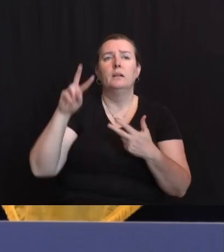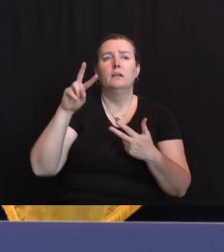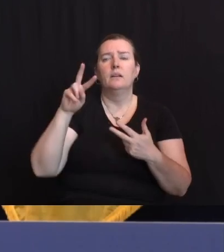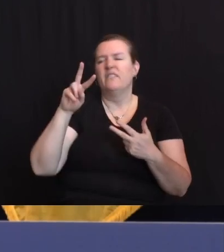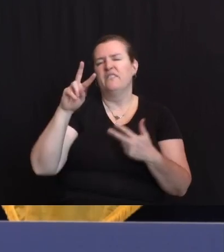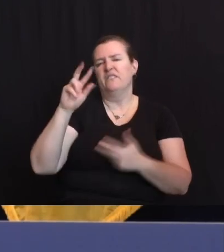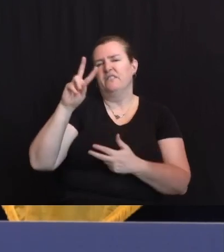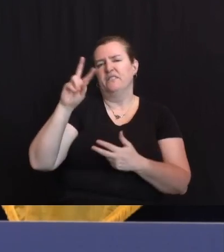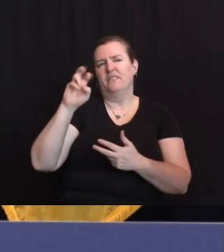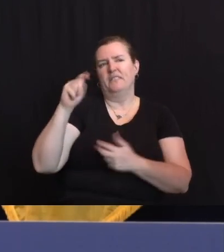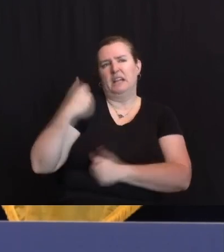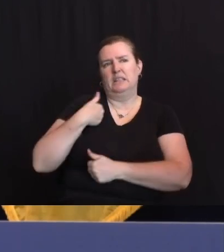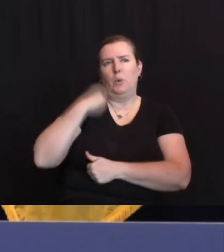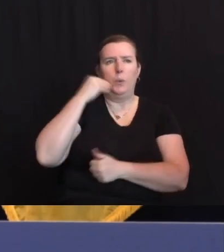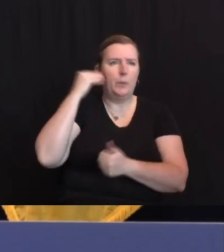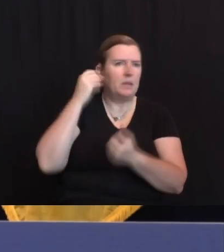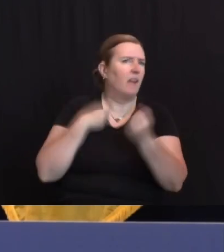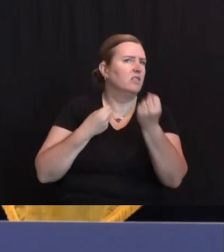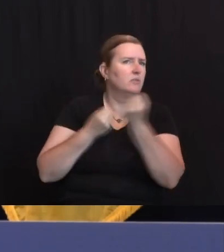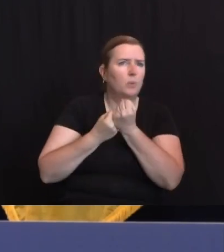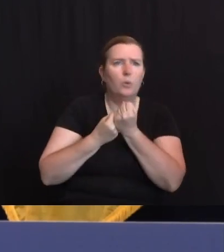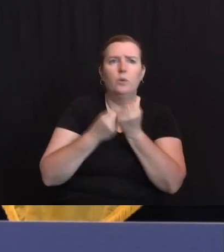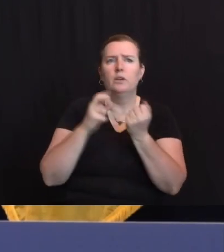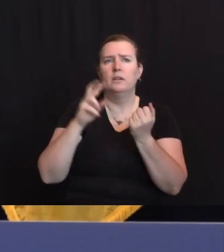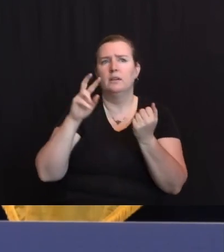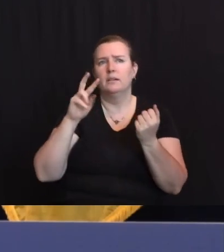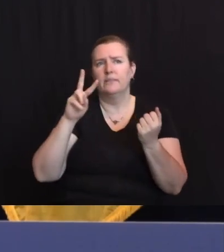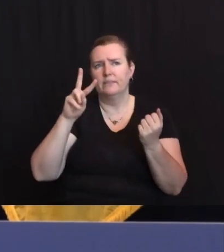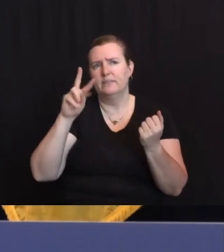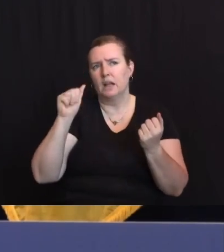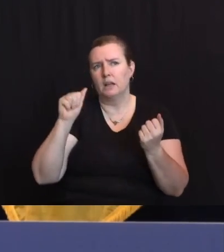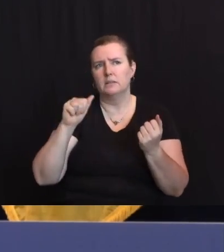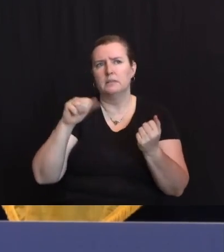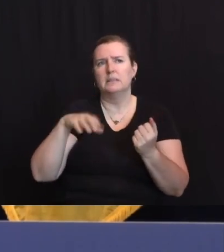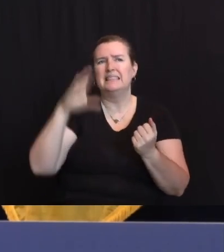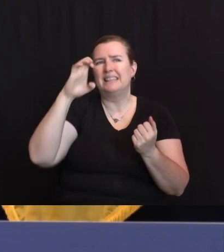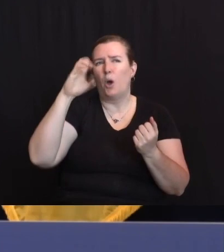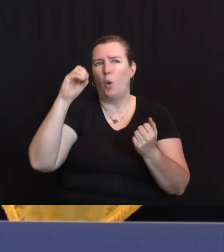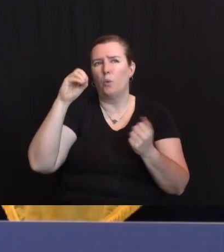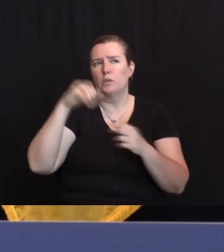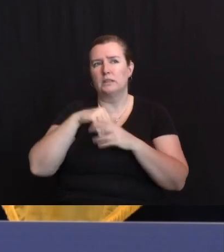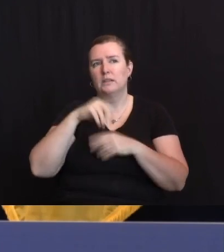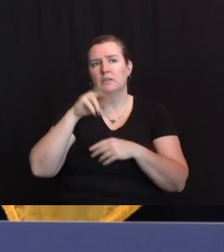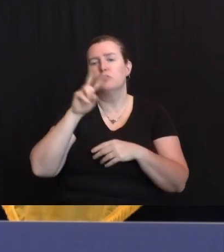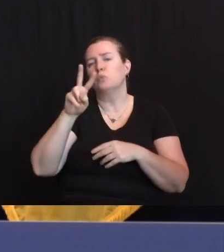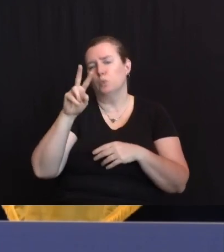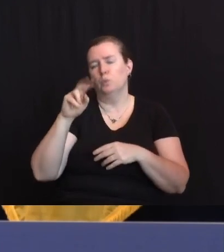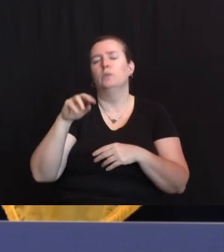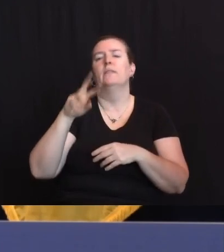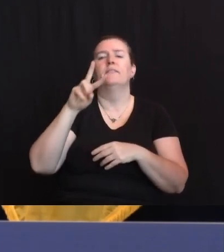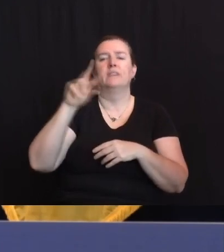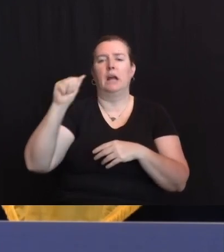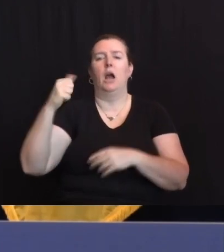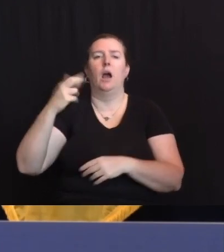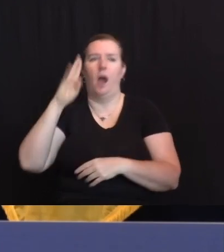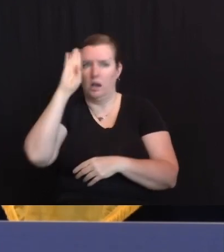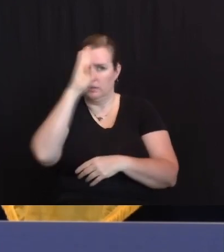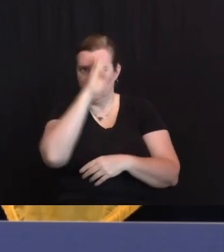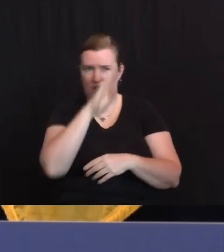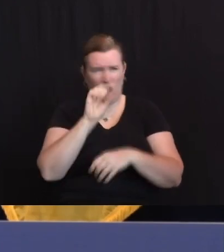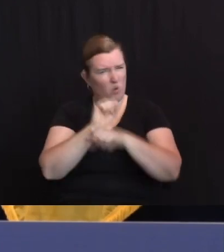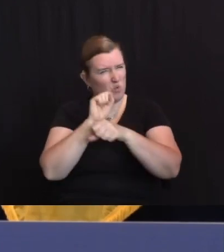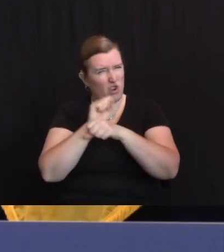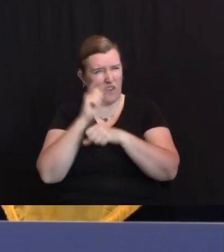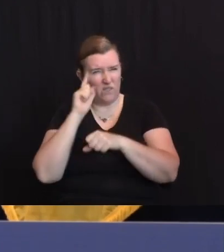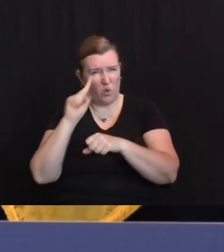3 CEOs at the 3 veterans memorial homes across the state. I'd like to know if you agree. And just a question from me, a more general